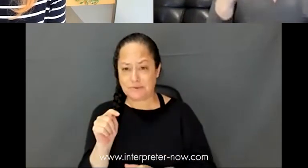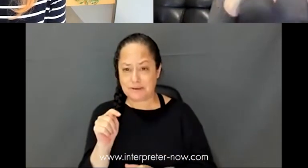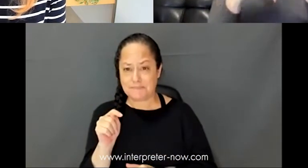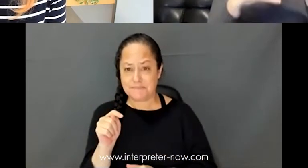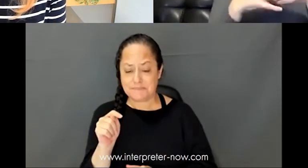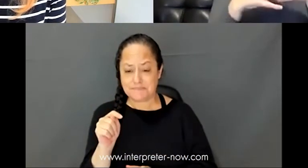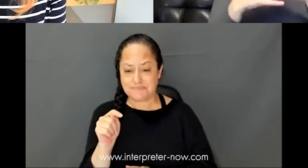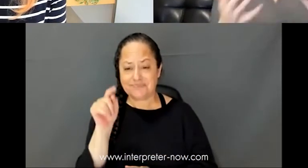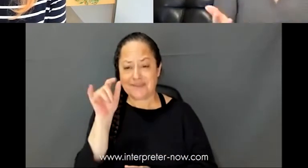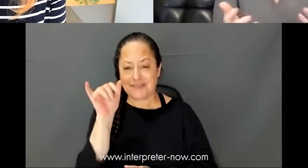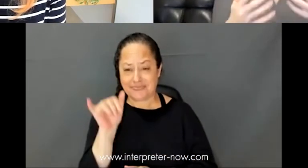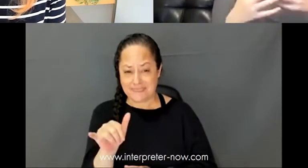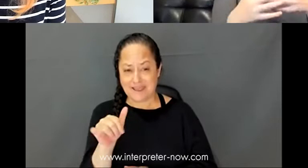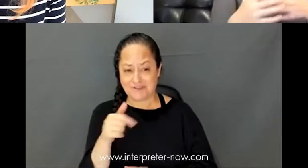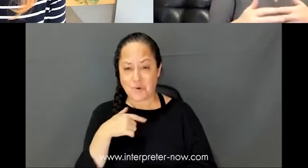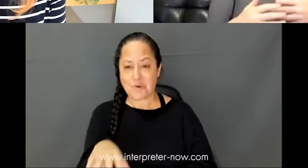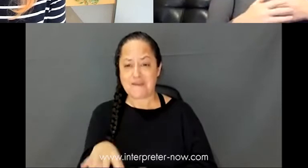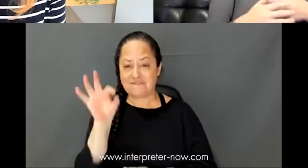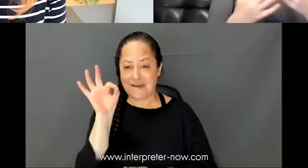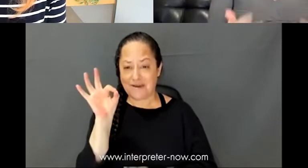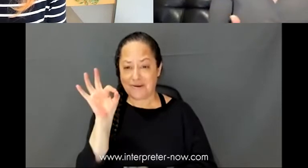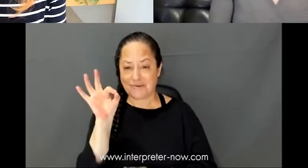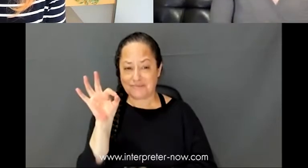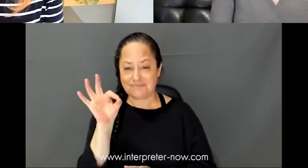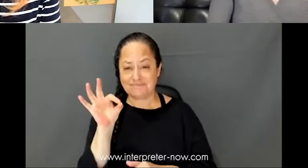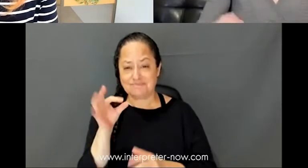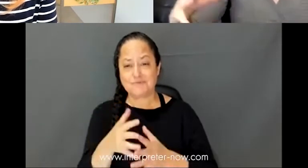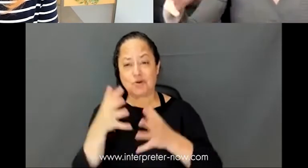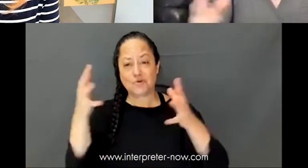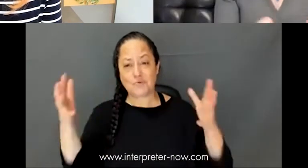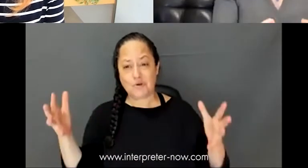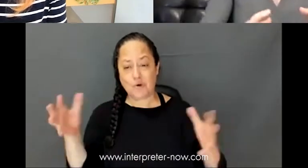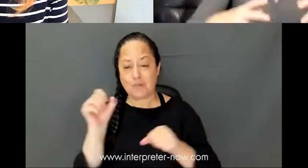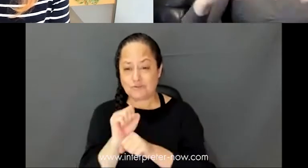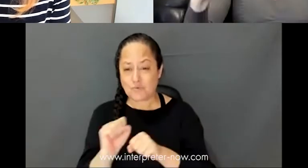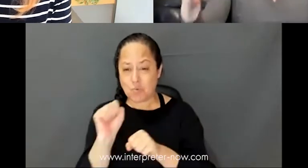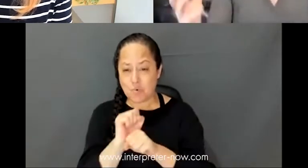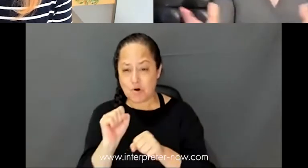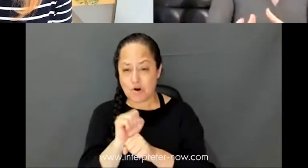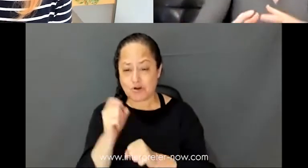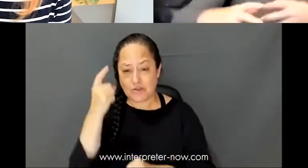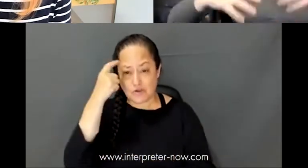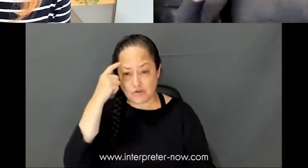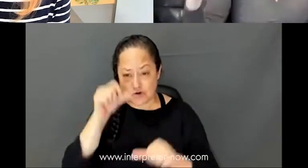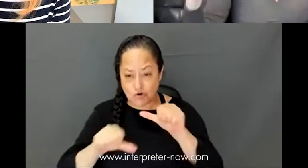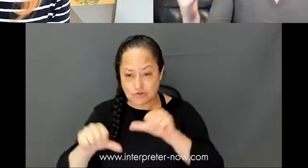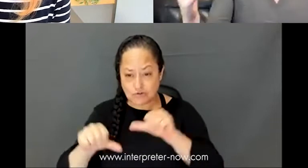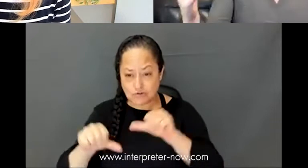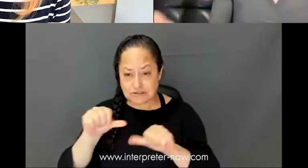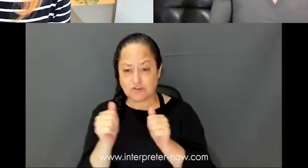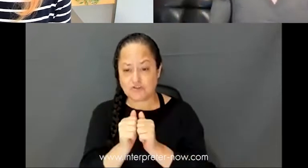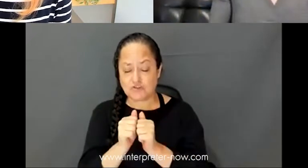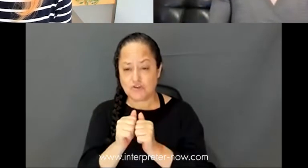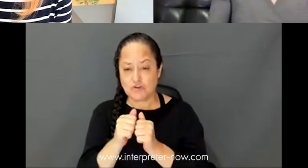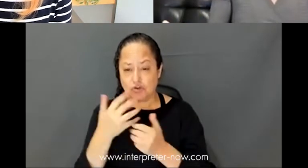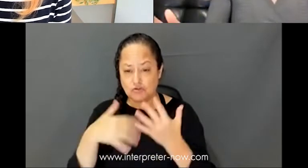So that's what we found. It took an enormous amount of work to put all the neuroscience together and the social network analysis